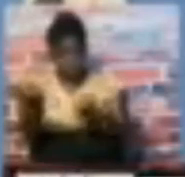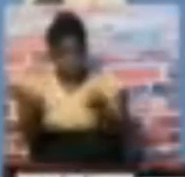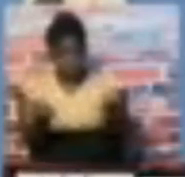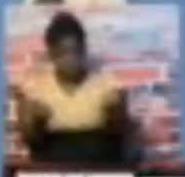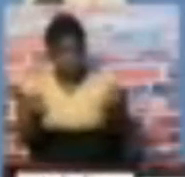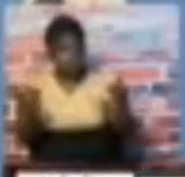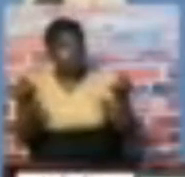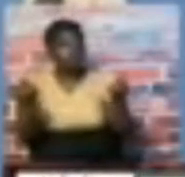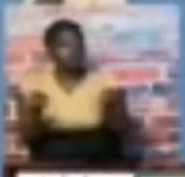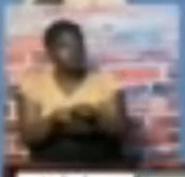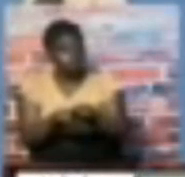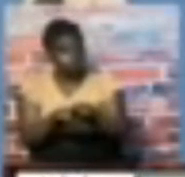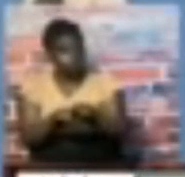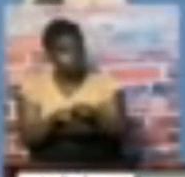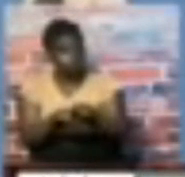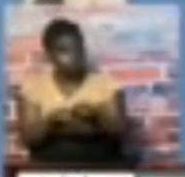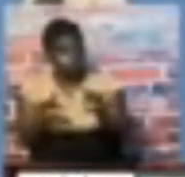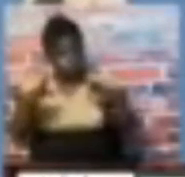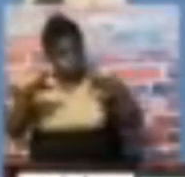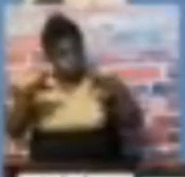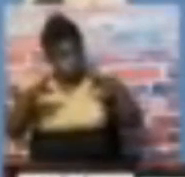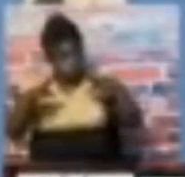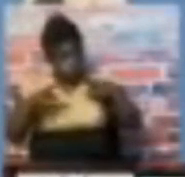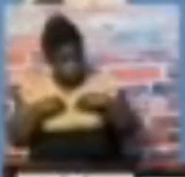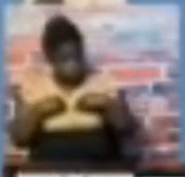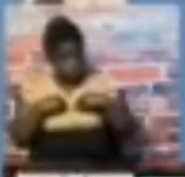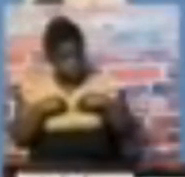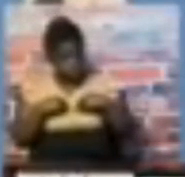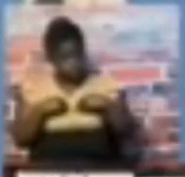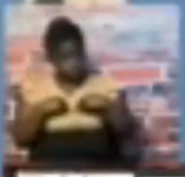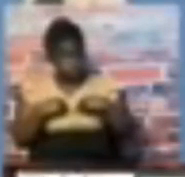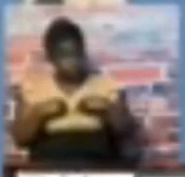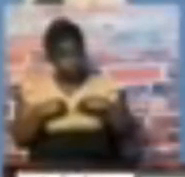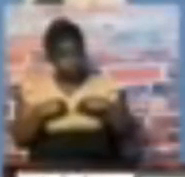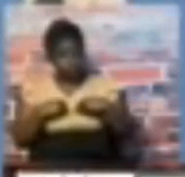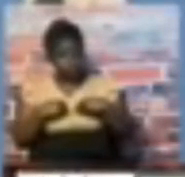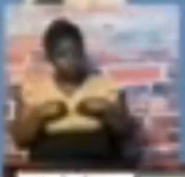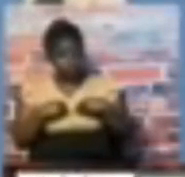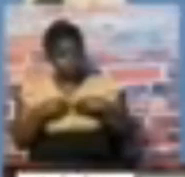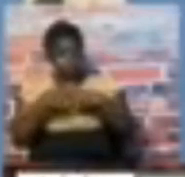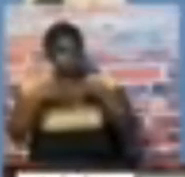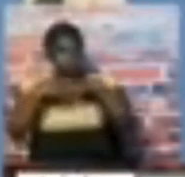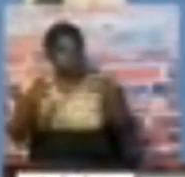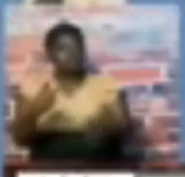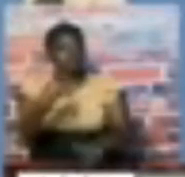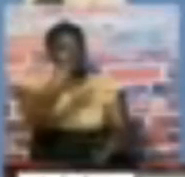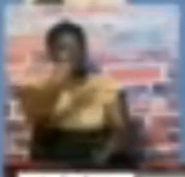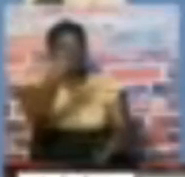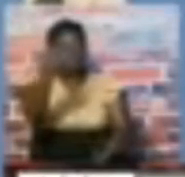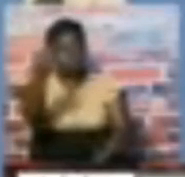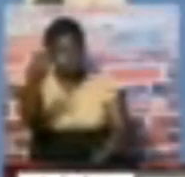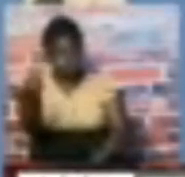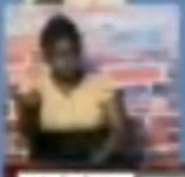cars also will be allowed to move on the 26th.